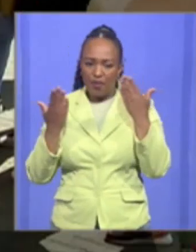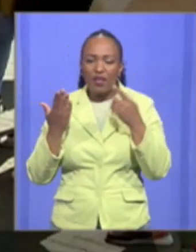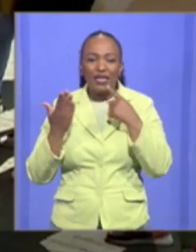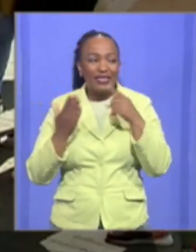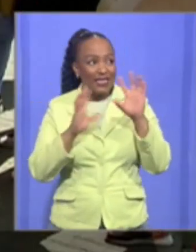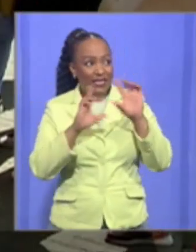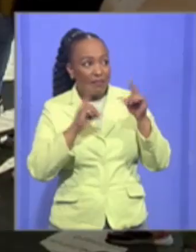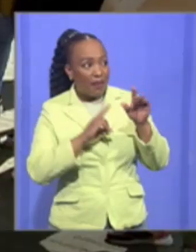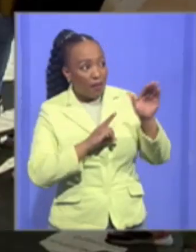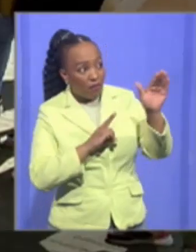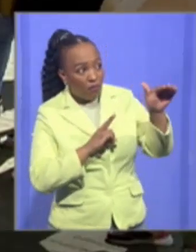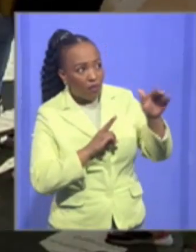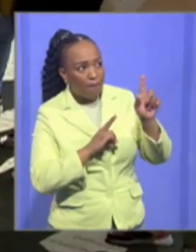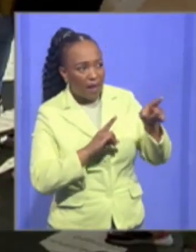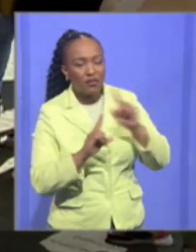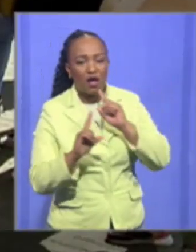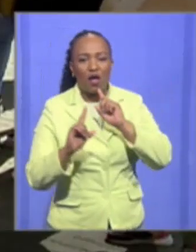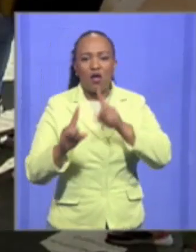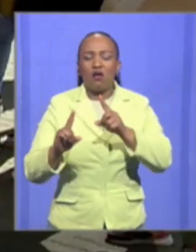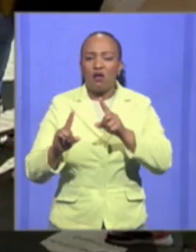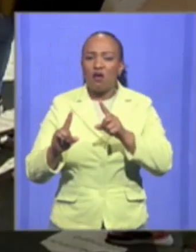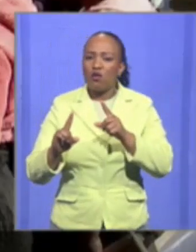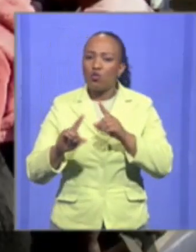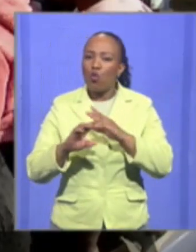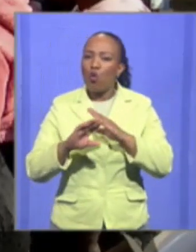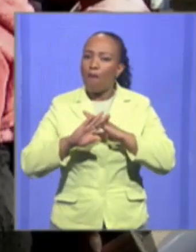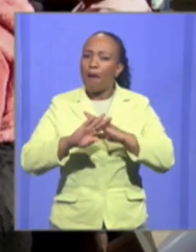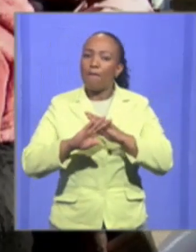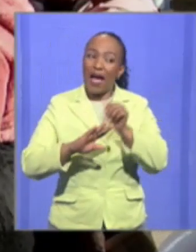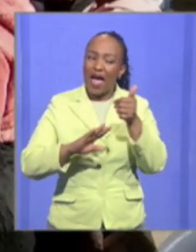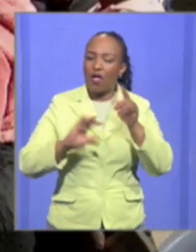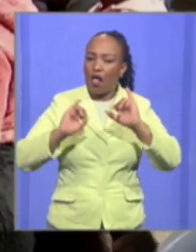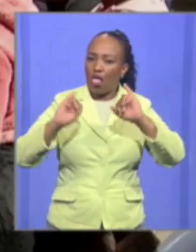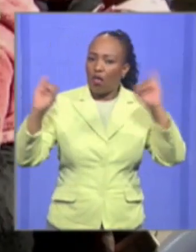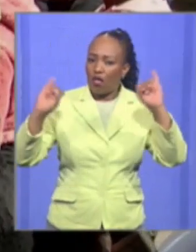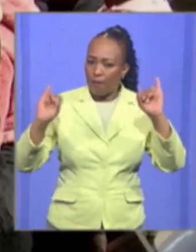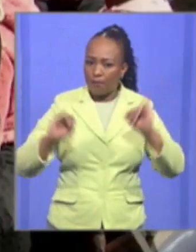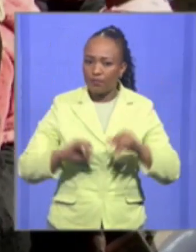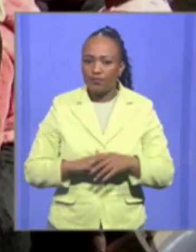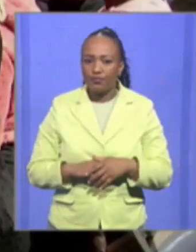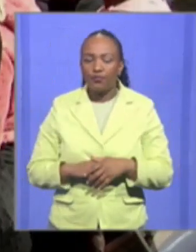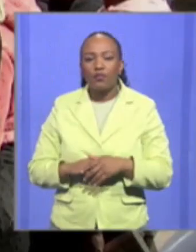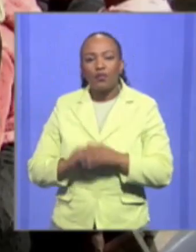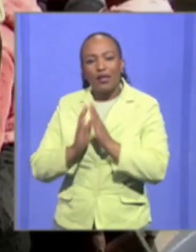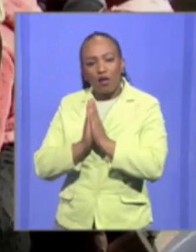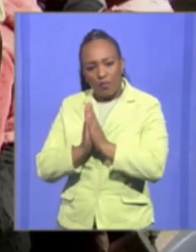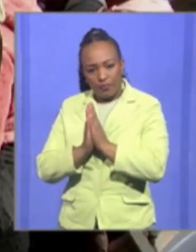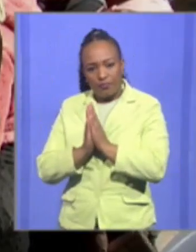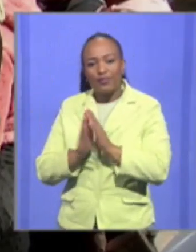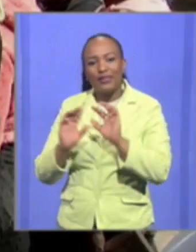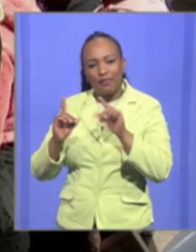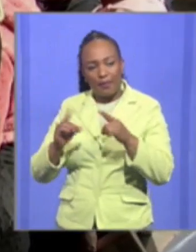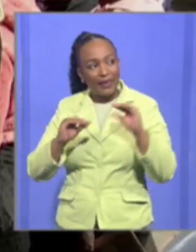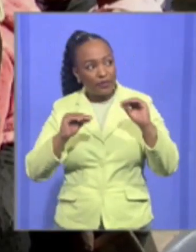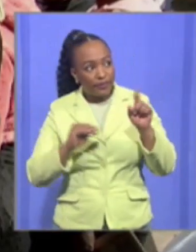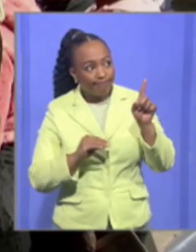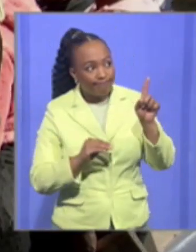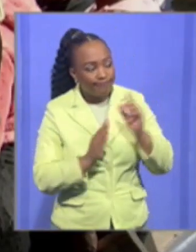ditletlebo tsena ho qoba ditlamorao tse mpe ra kopa ho Department of Education or please